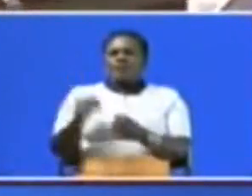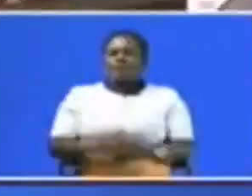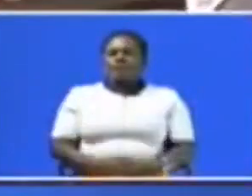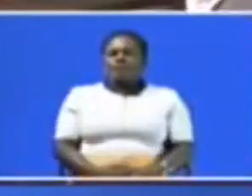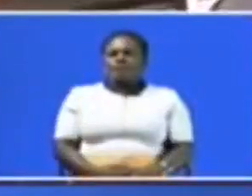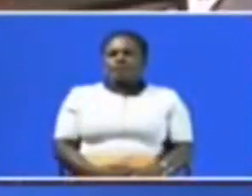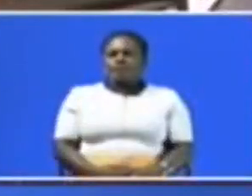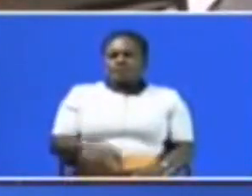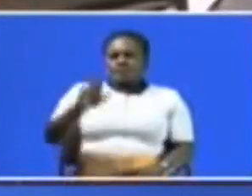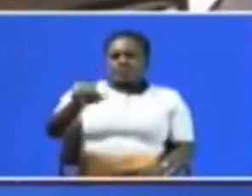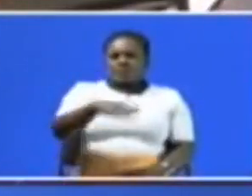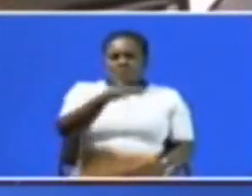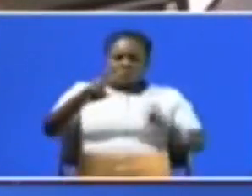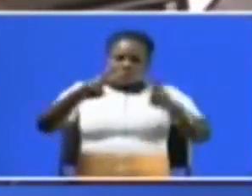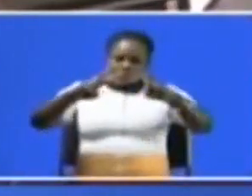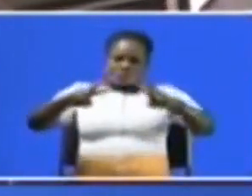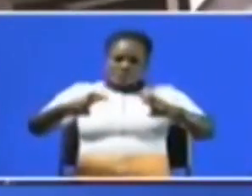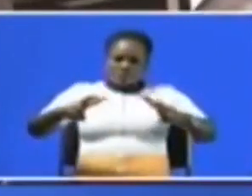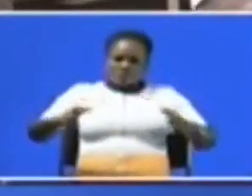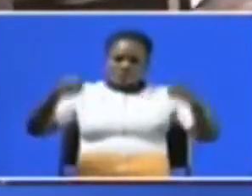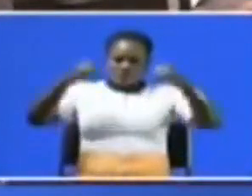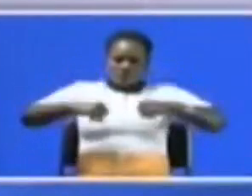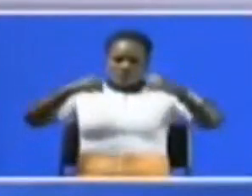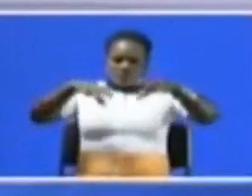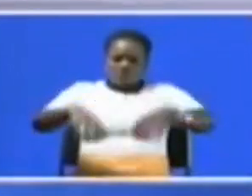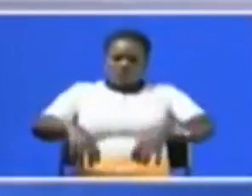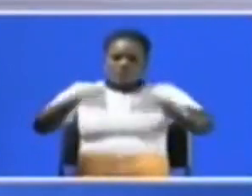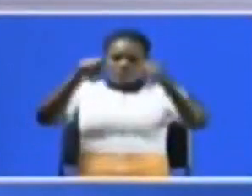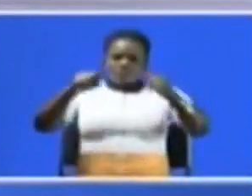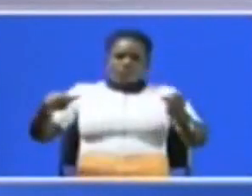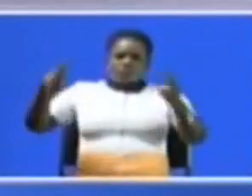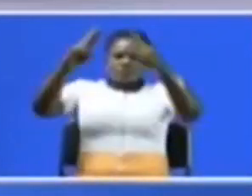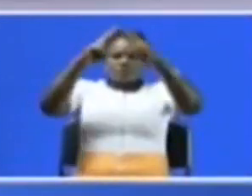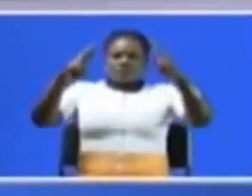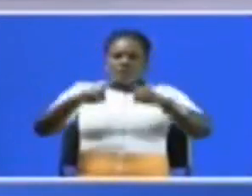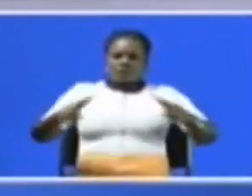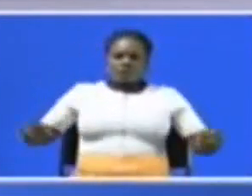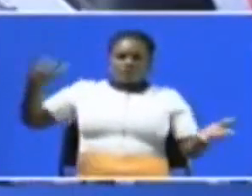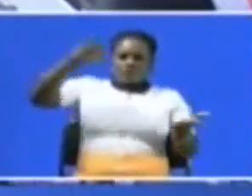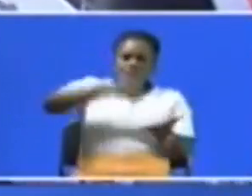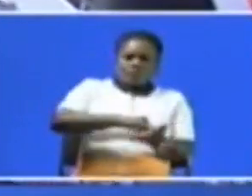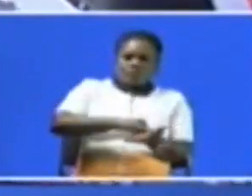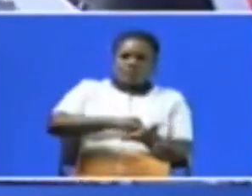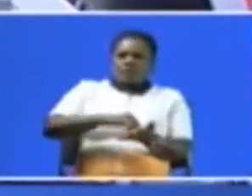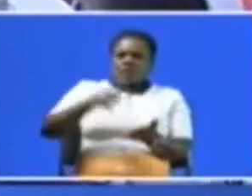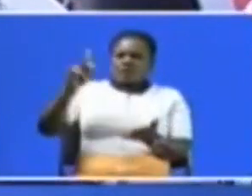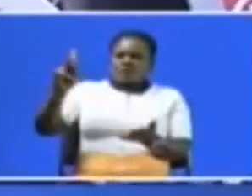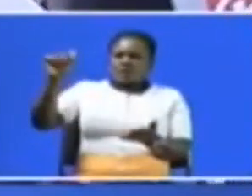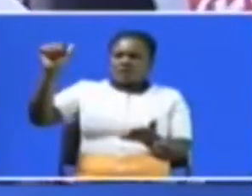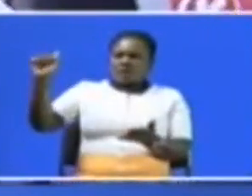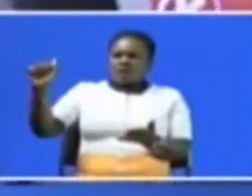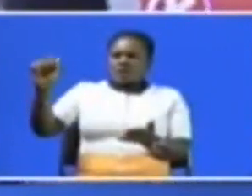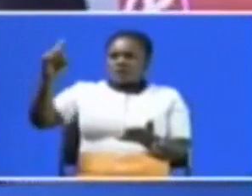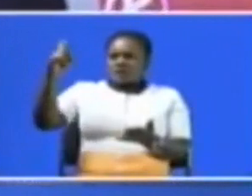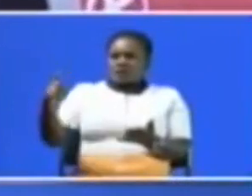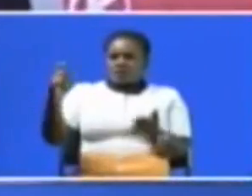was 28 or 29. Parliament is investigating the deal by Kenya Airways to take over operations at the Jomo Kenyatta International Airport. Kenya Airports Authority Chief